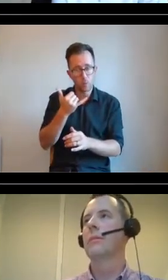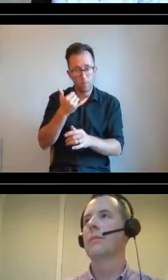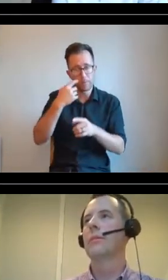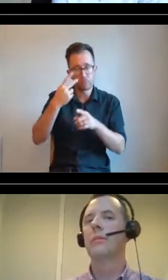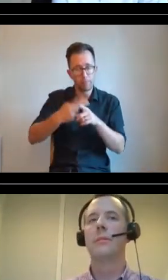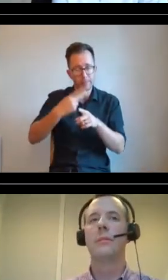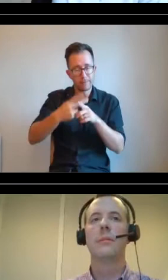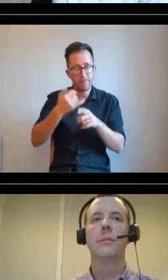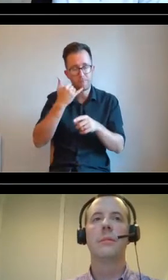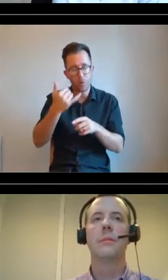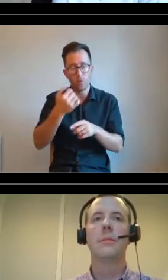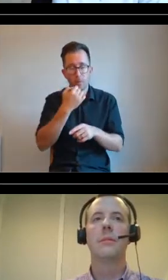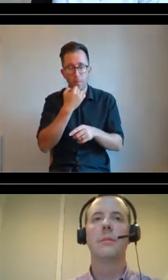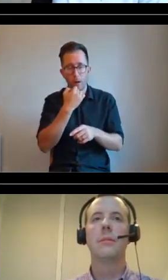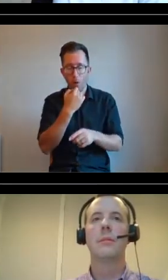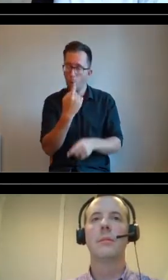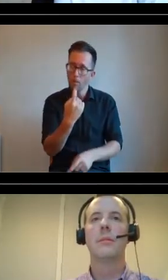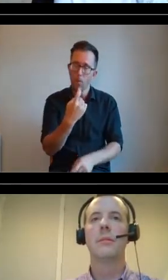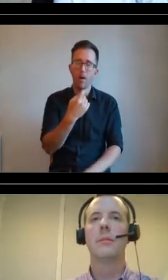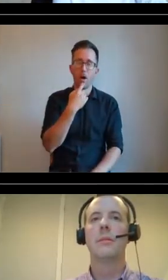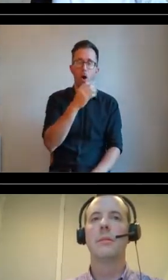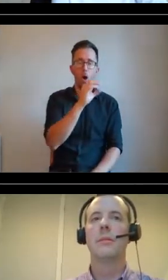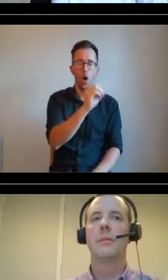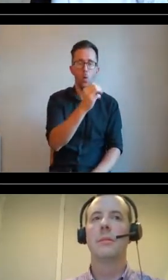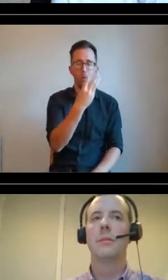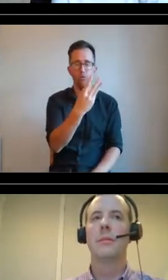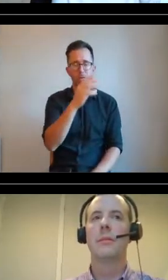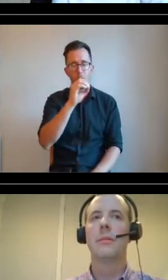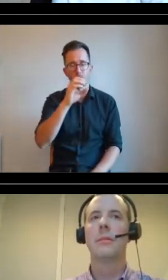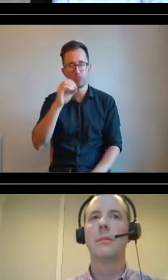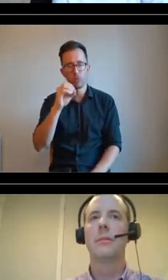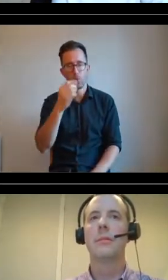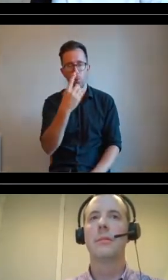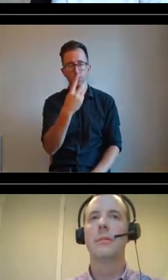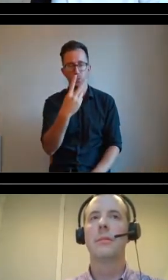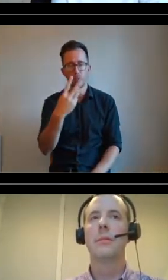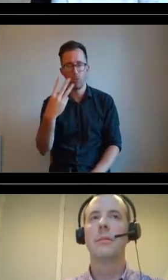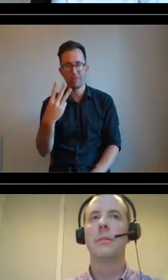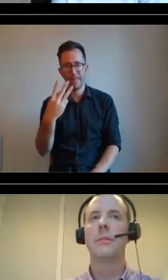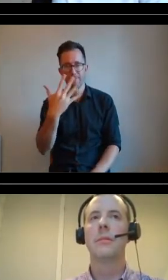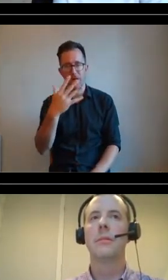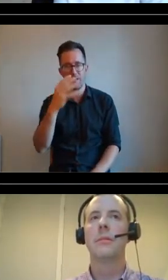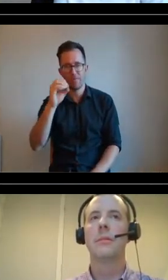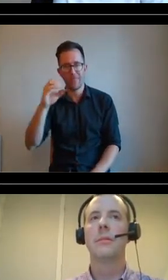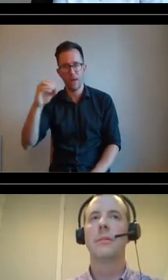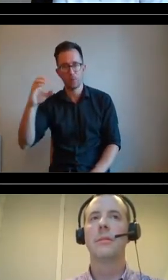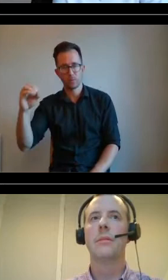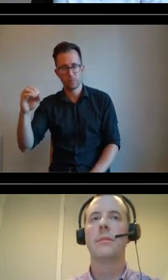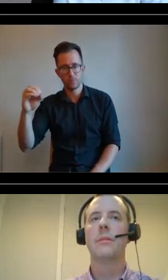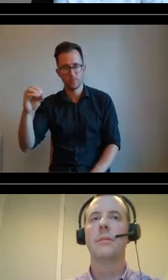over the last hour or so, but I'll do it once more, 0300 123 5000, and make sure that they